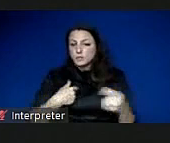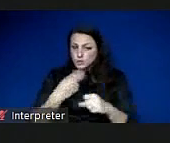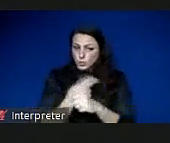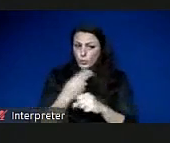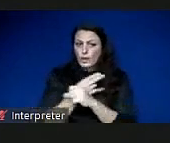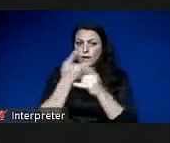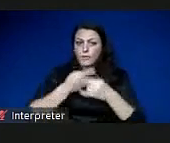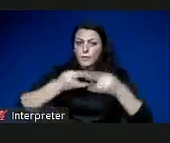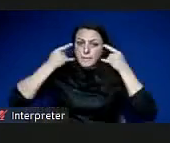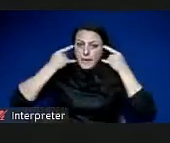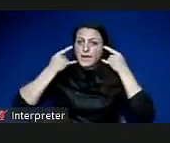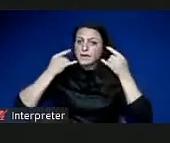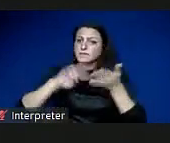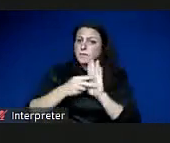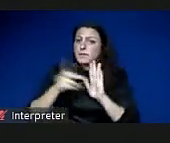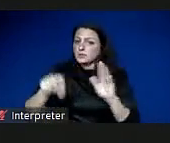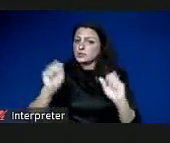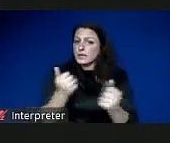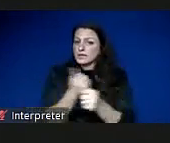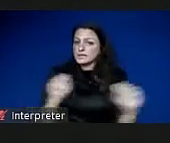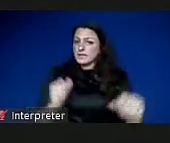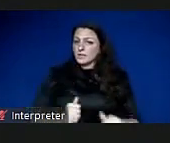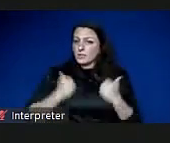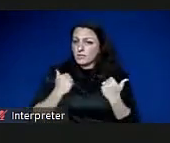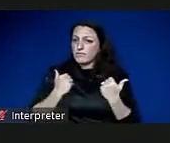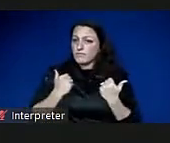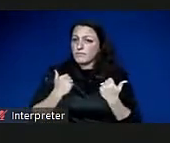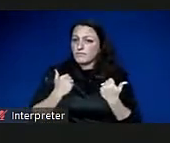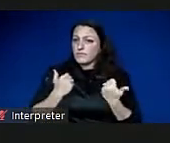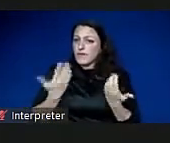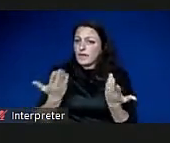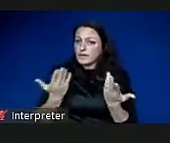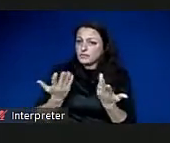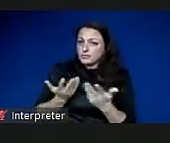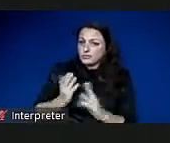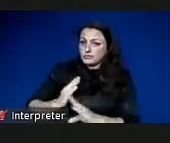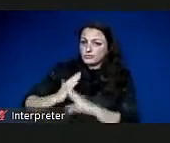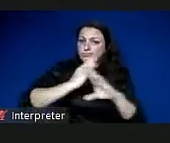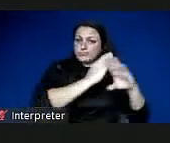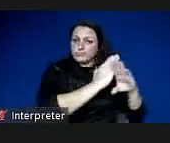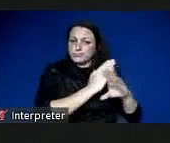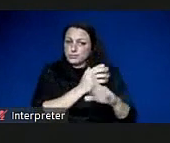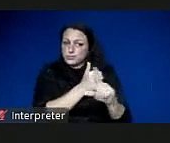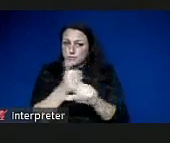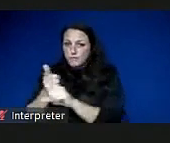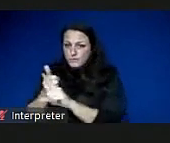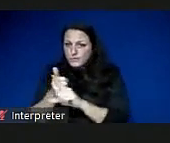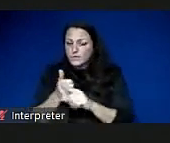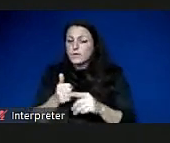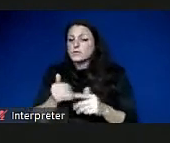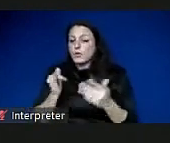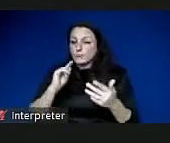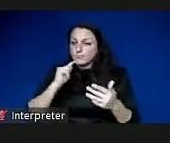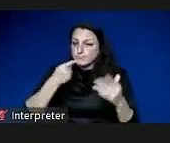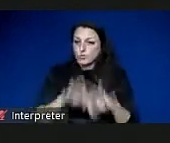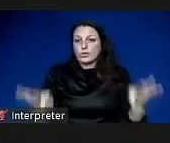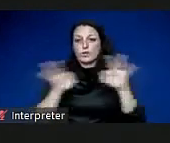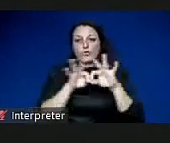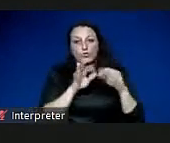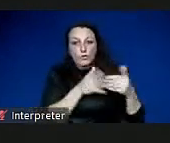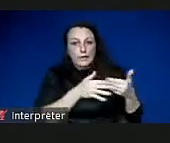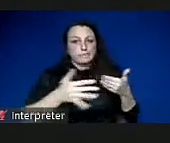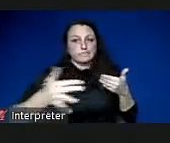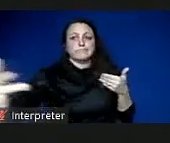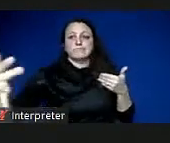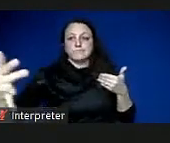has the ability to save lives and to keep this crisis at bay. And so it is absolutely critical that in the coming months, we